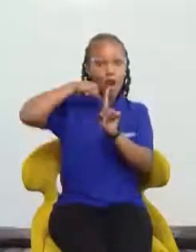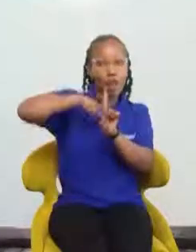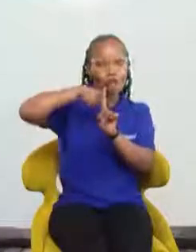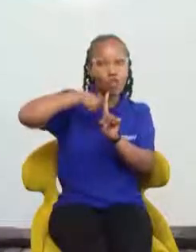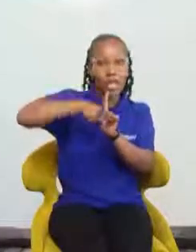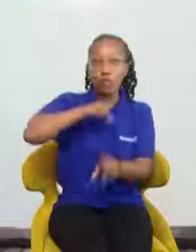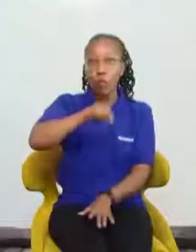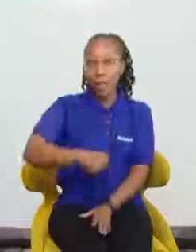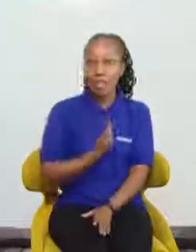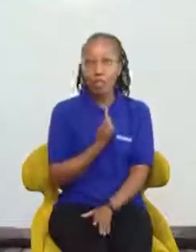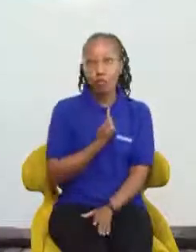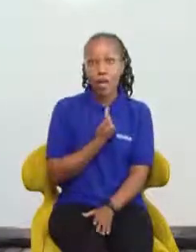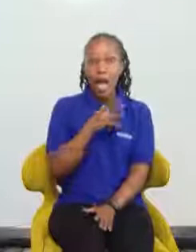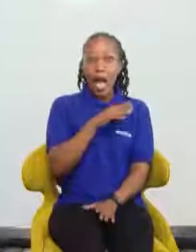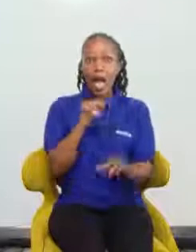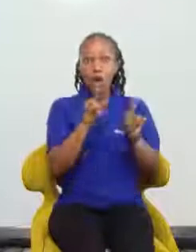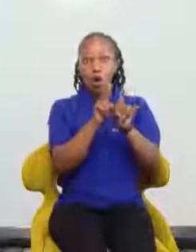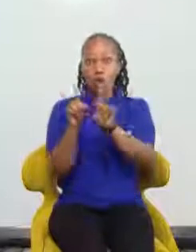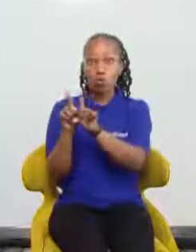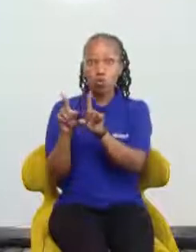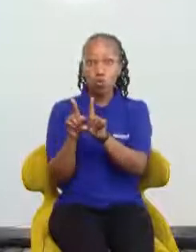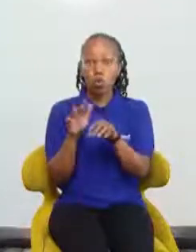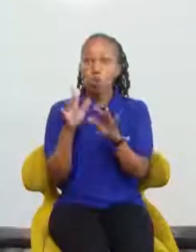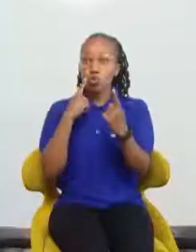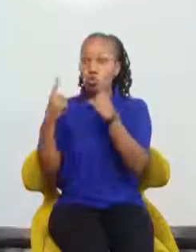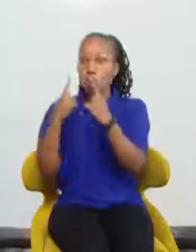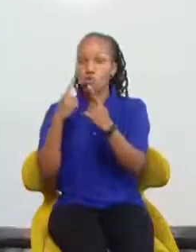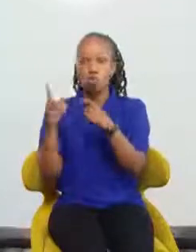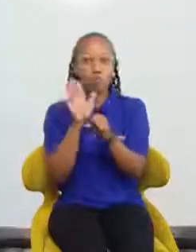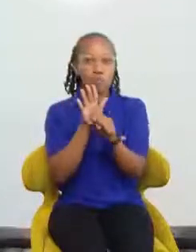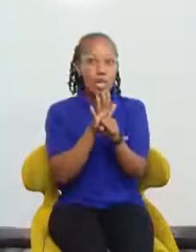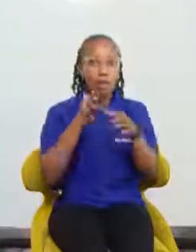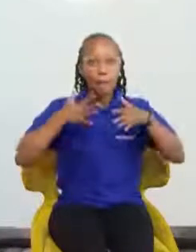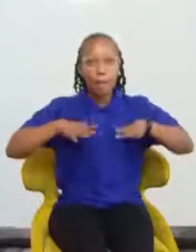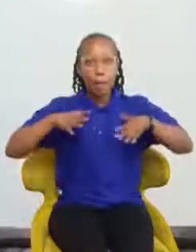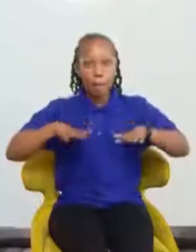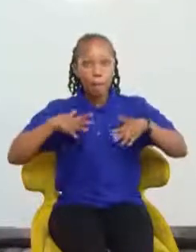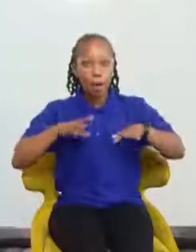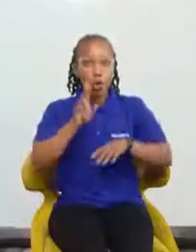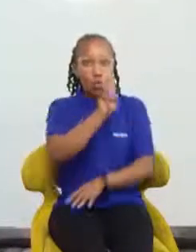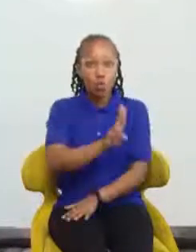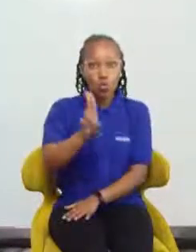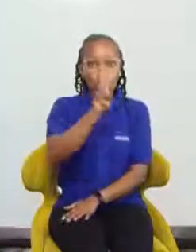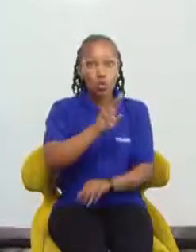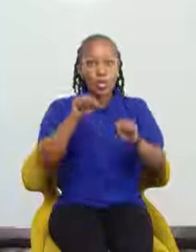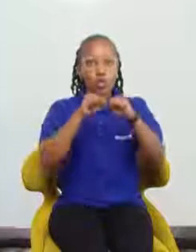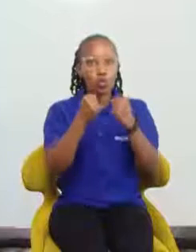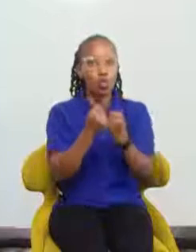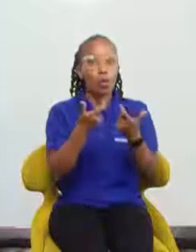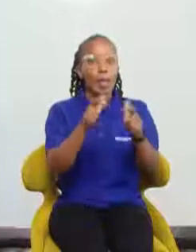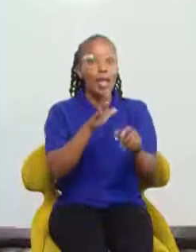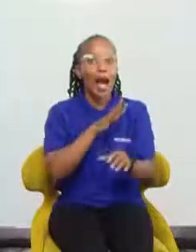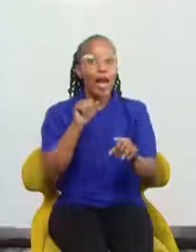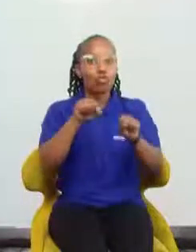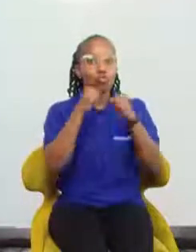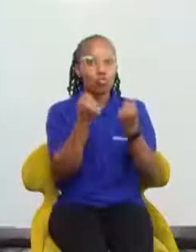myself and also reach out to as many people as possible using especially social media. And social media for